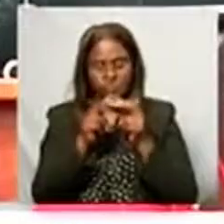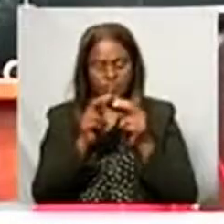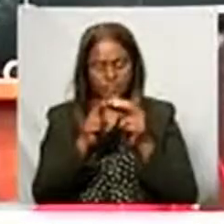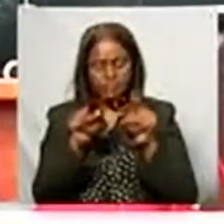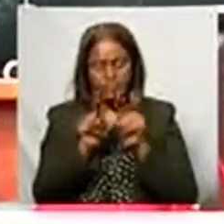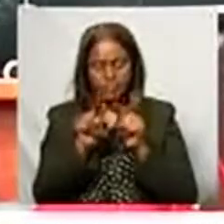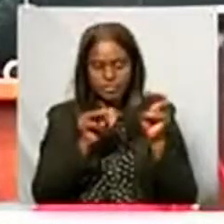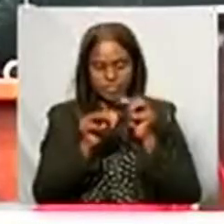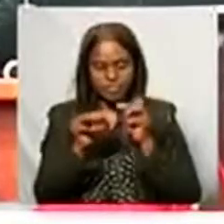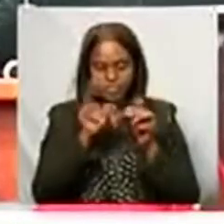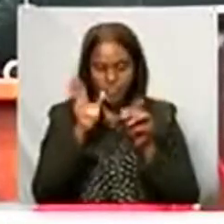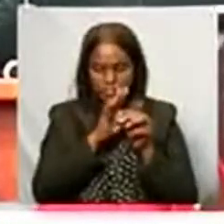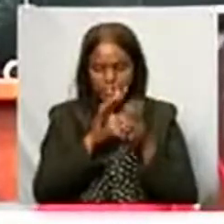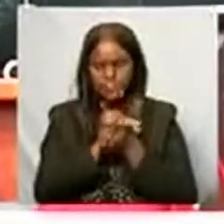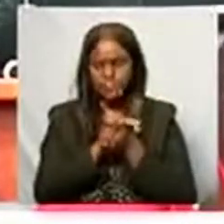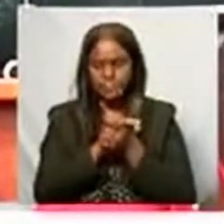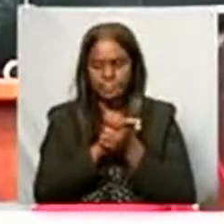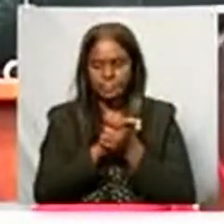are managed.